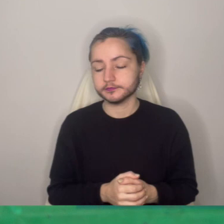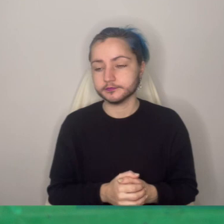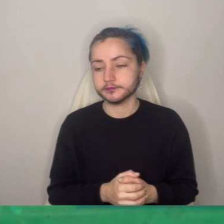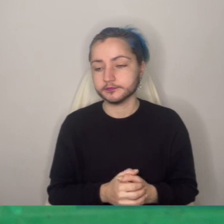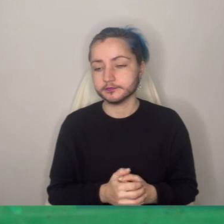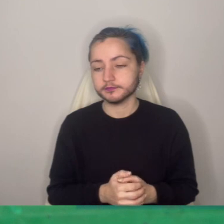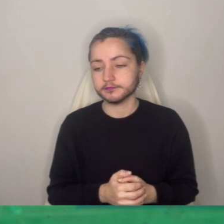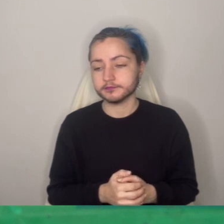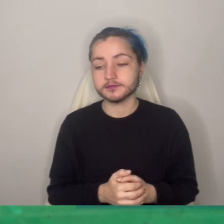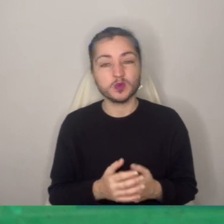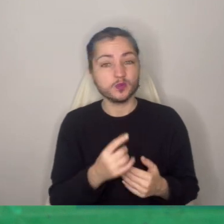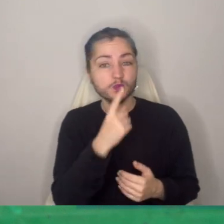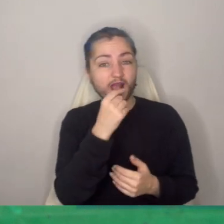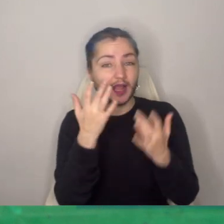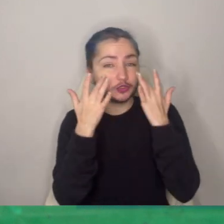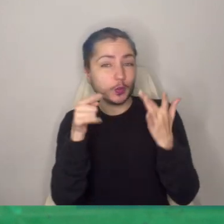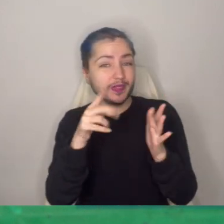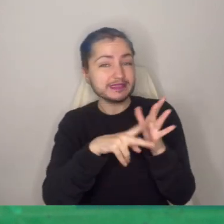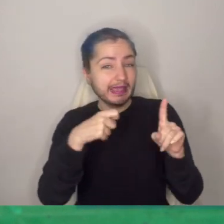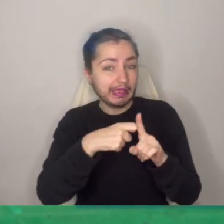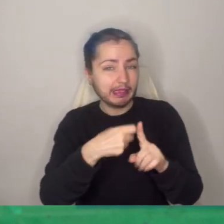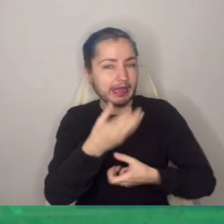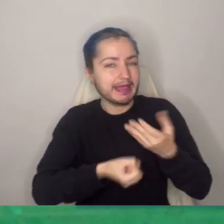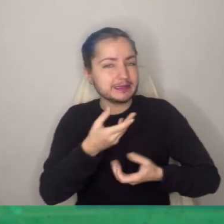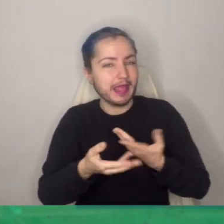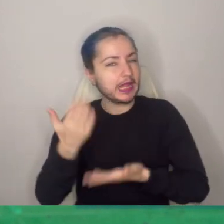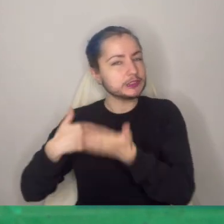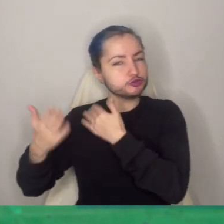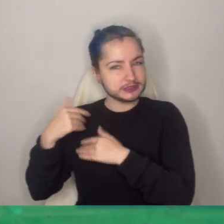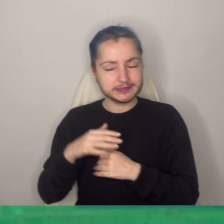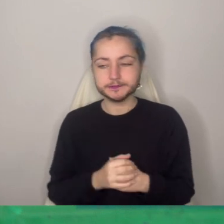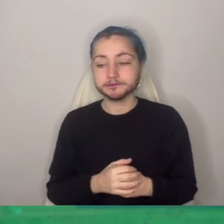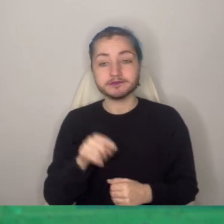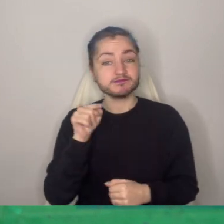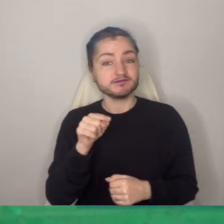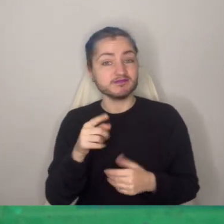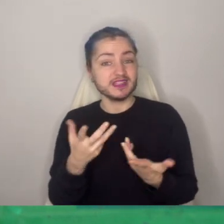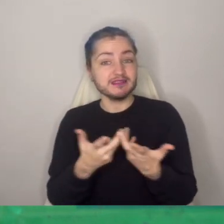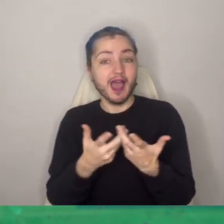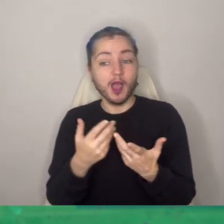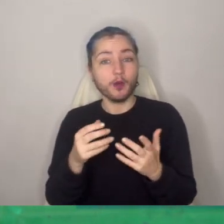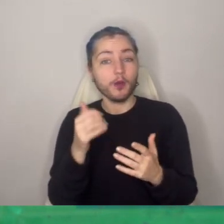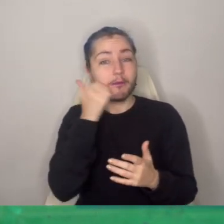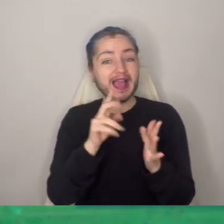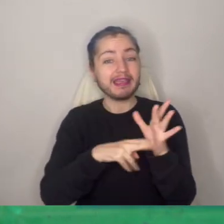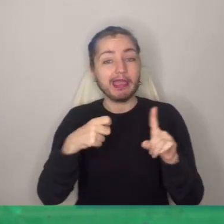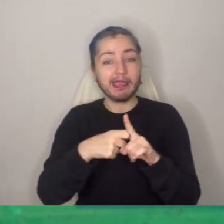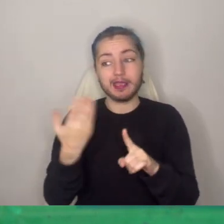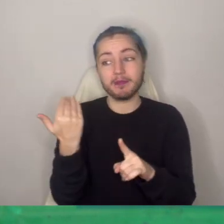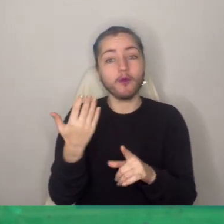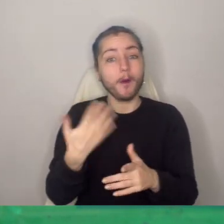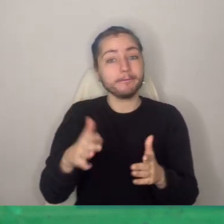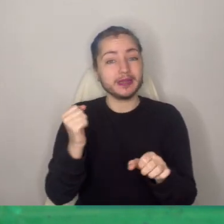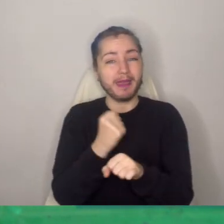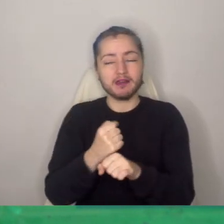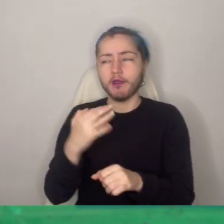and now I can show you a little bit about this ink and tell you a little bit about it. So this is how black ink used to be made for hundreds